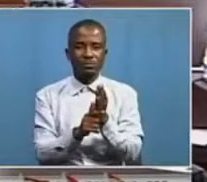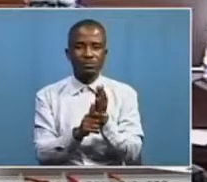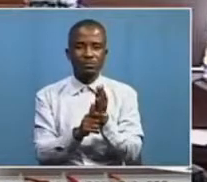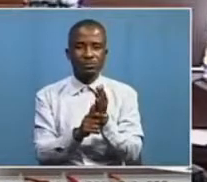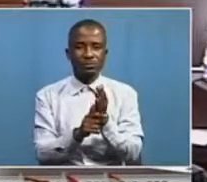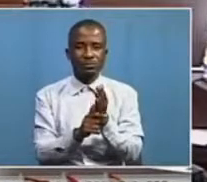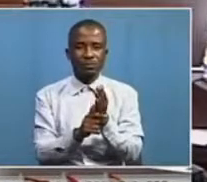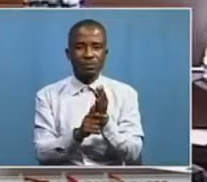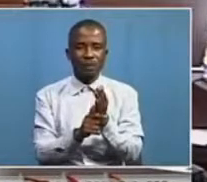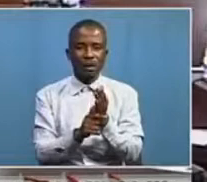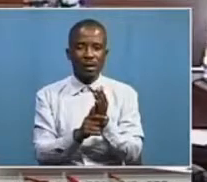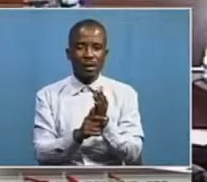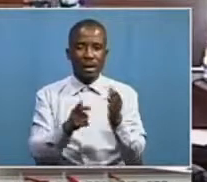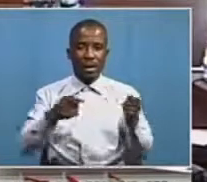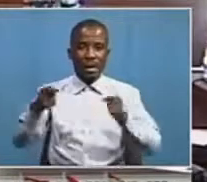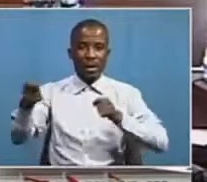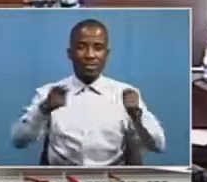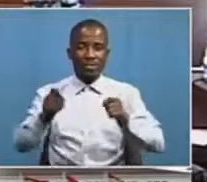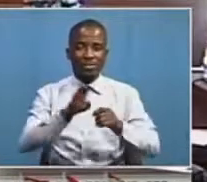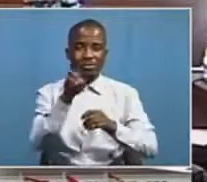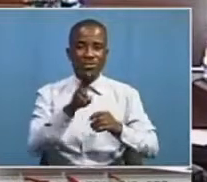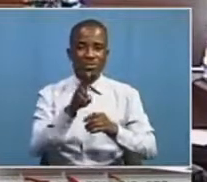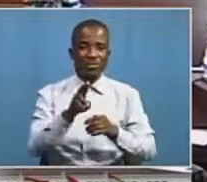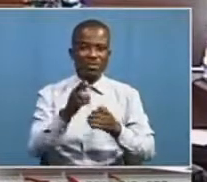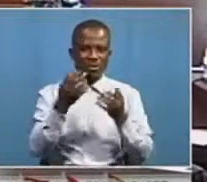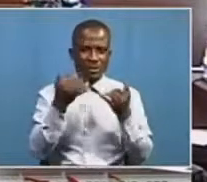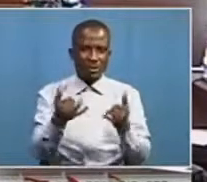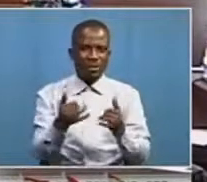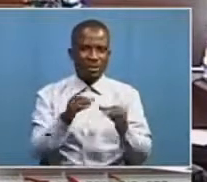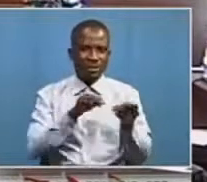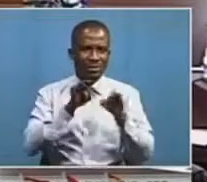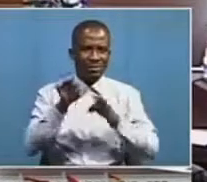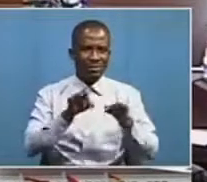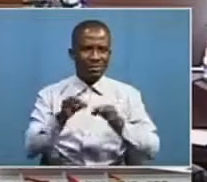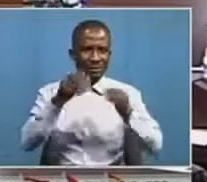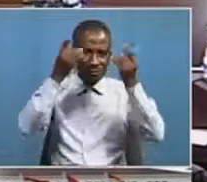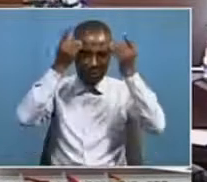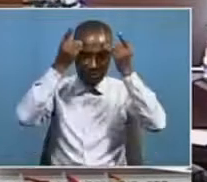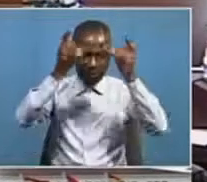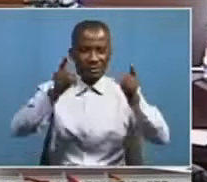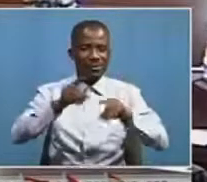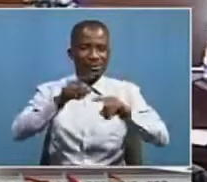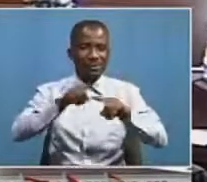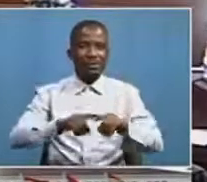on administrative justice and the exercise discretion under Article 26,